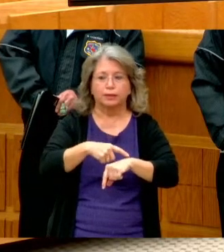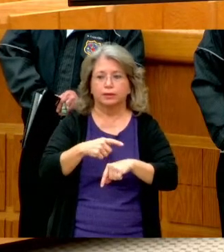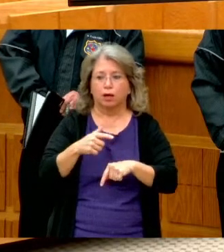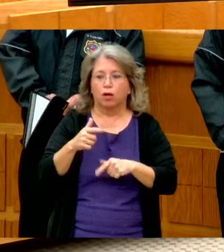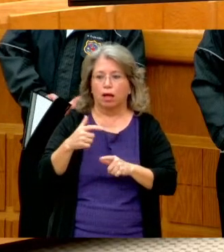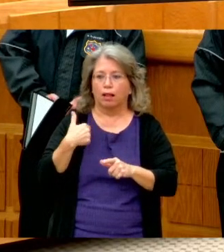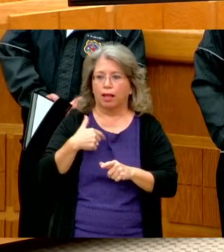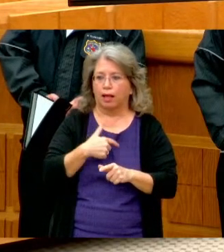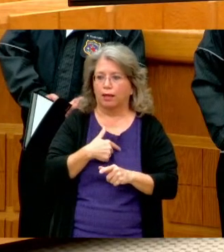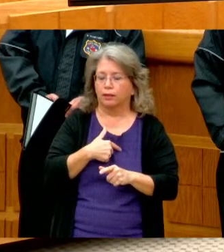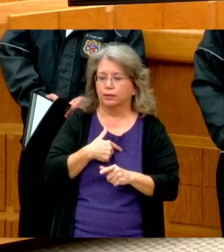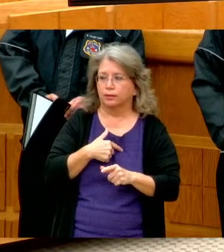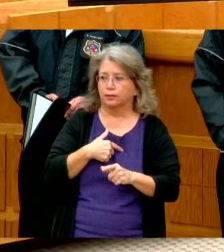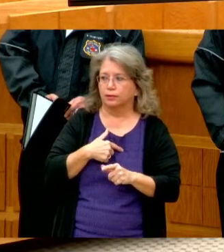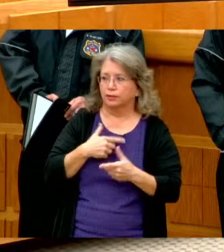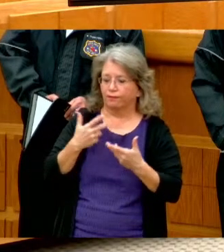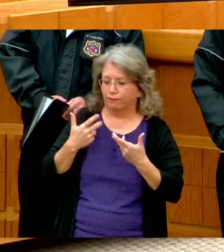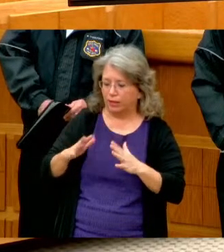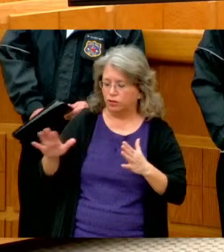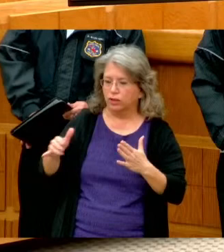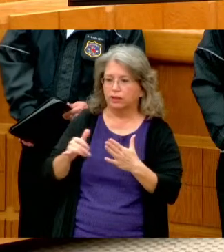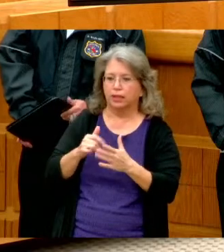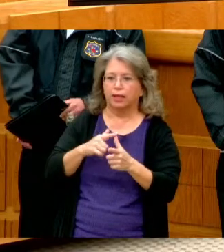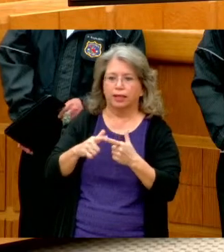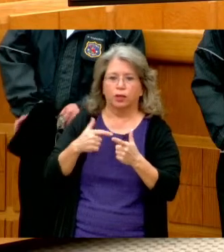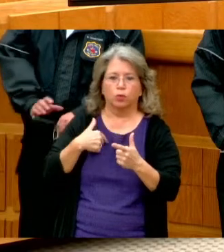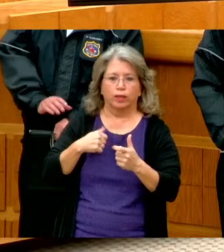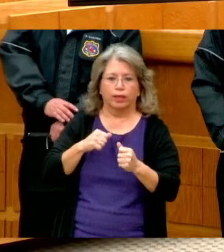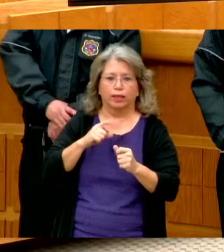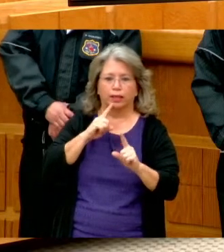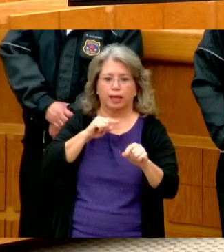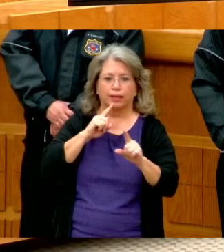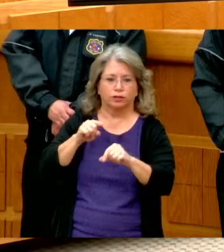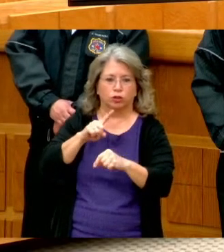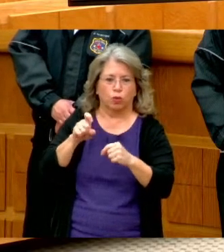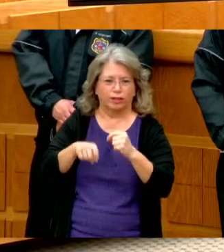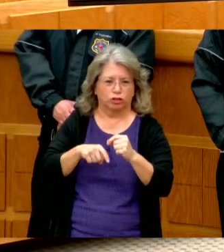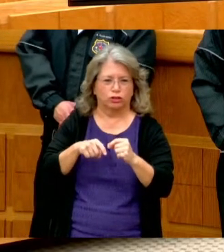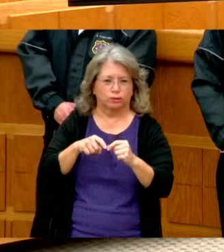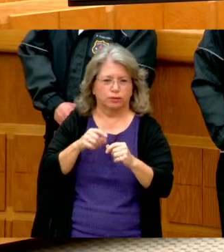rest individually at the conclusion of this press briefing. Annette?